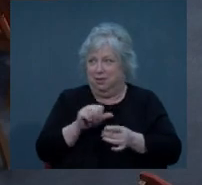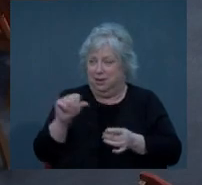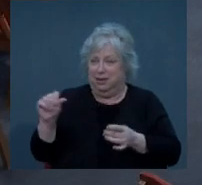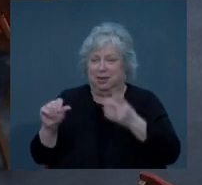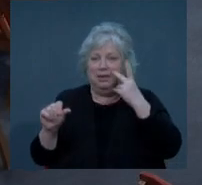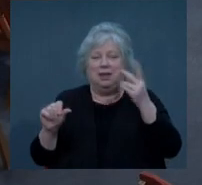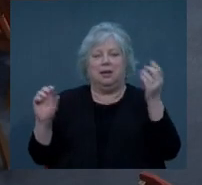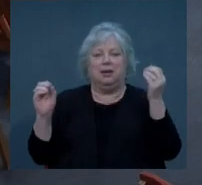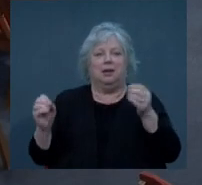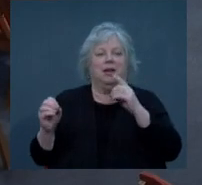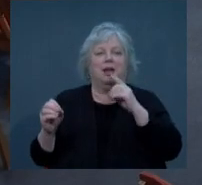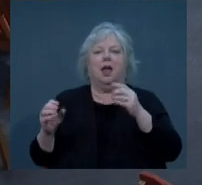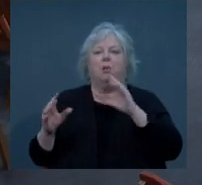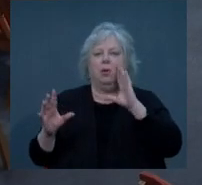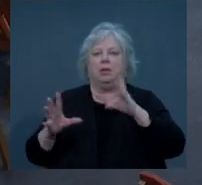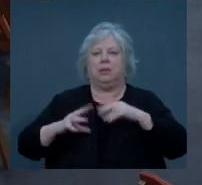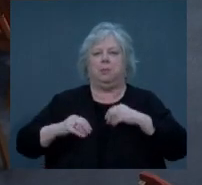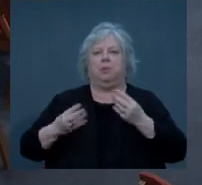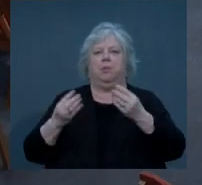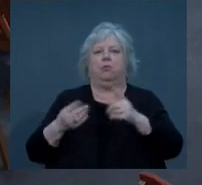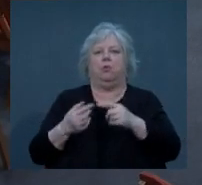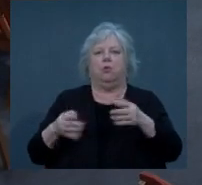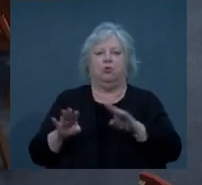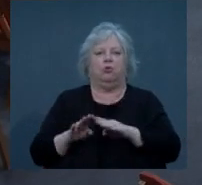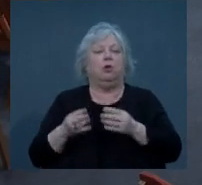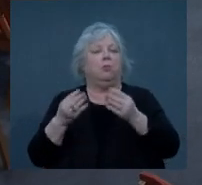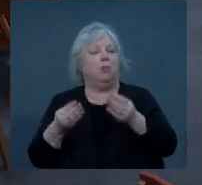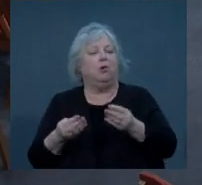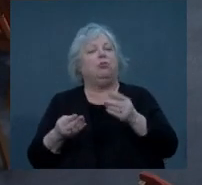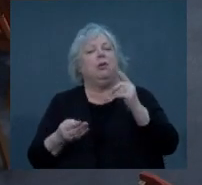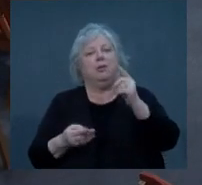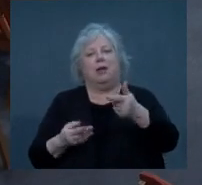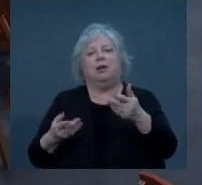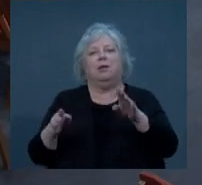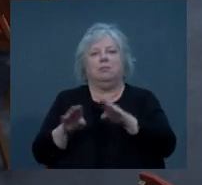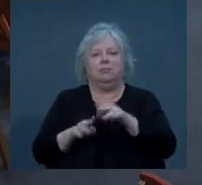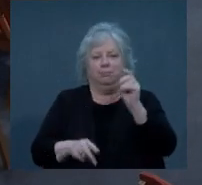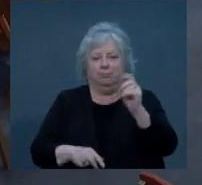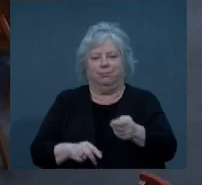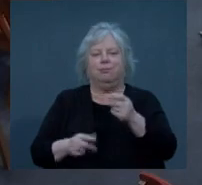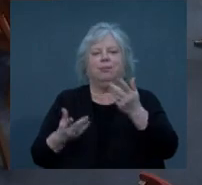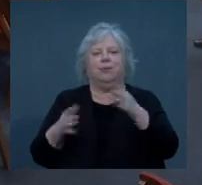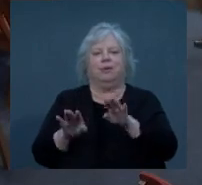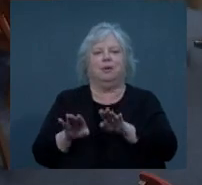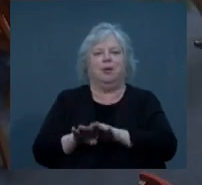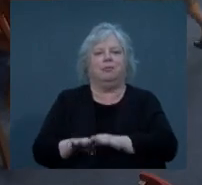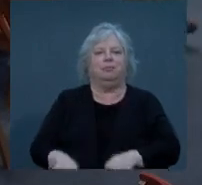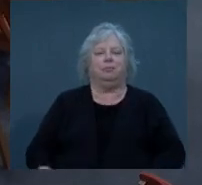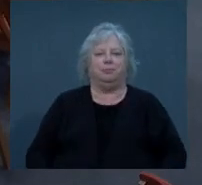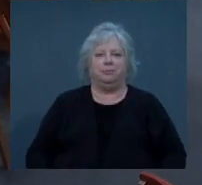Hearing none, is a motion to adjourn? Move we adjourn. So moved.